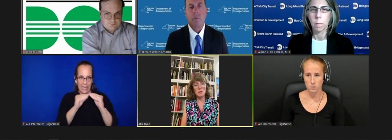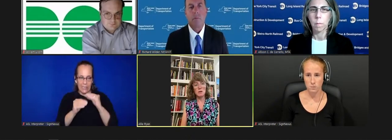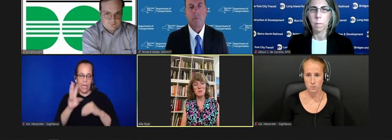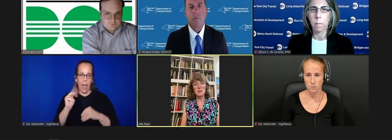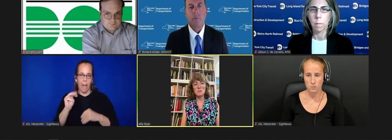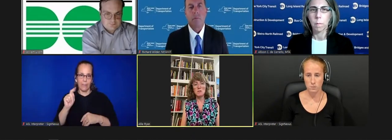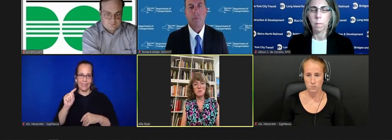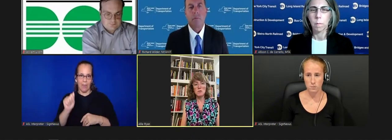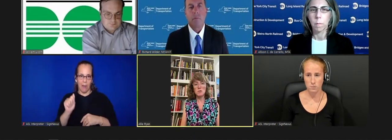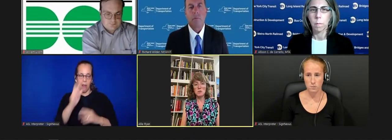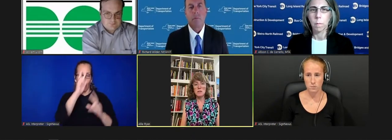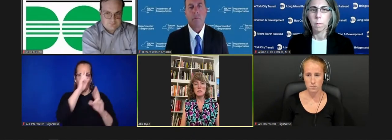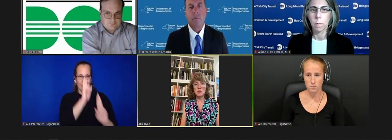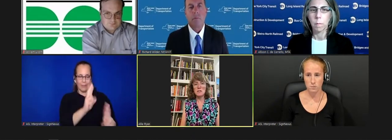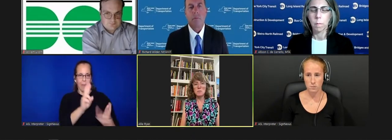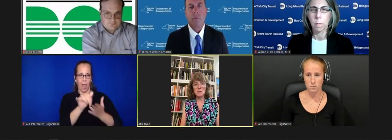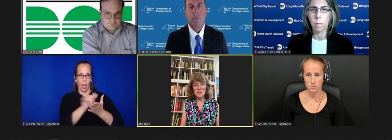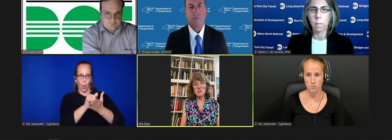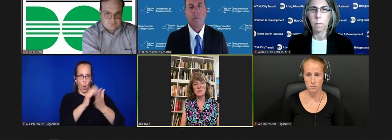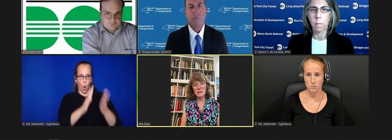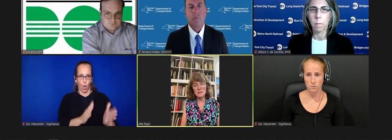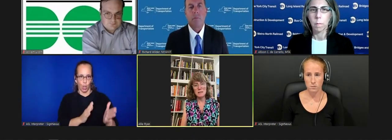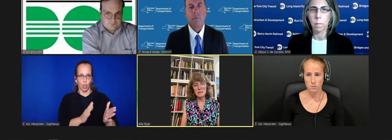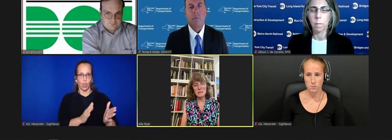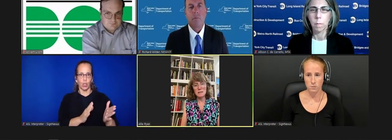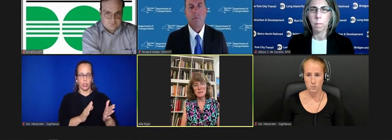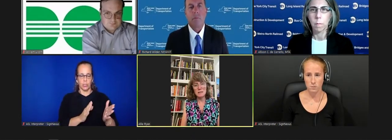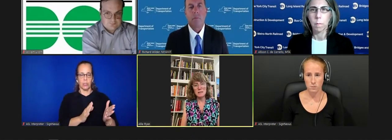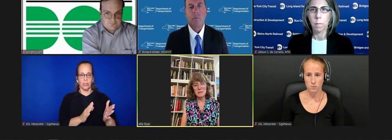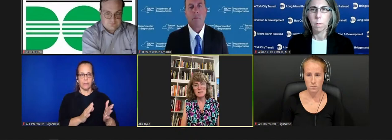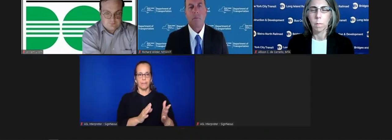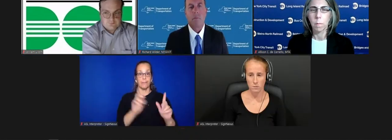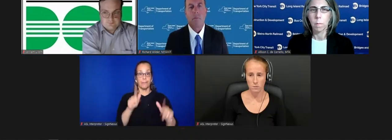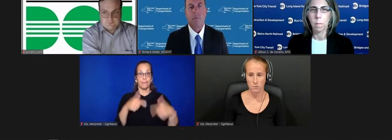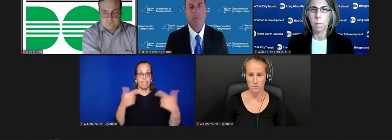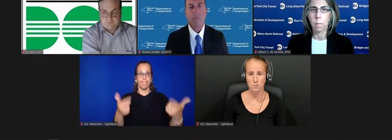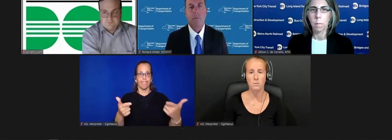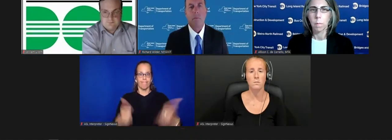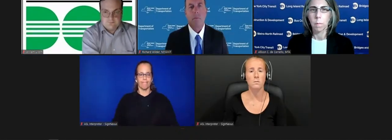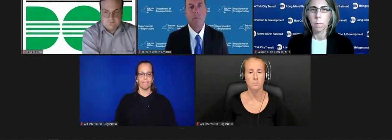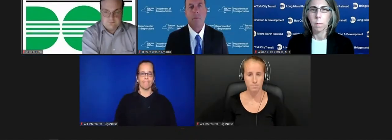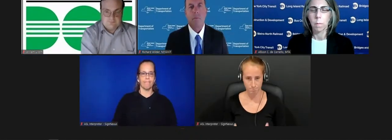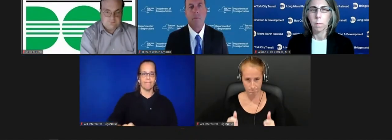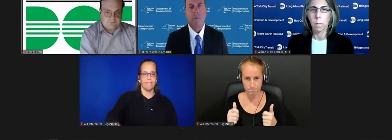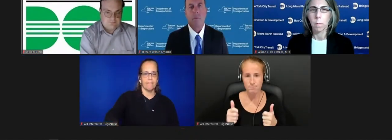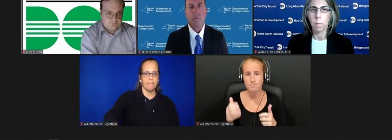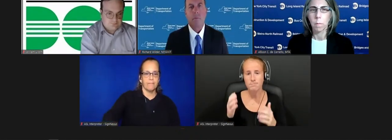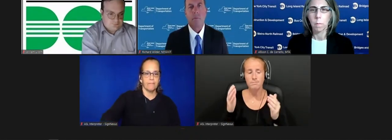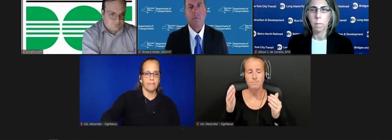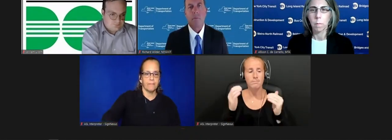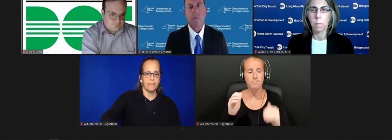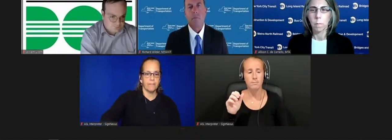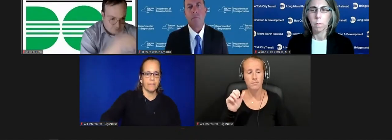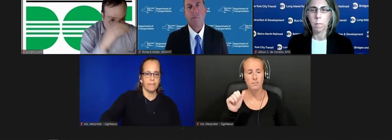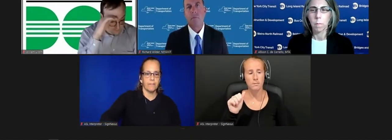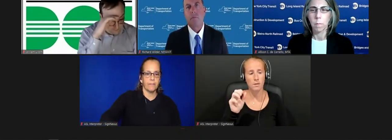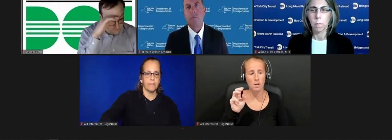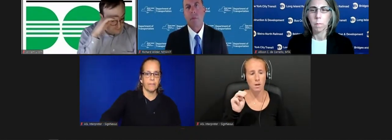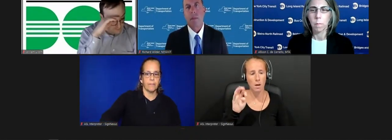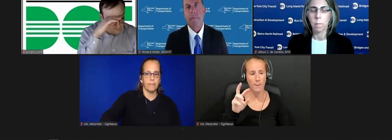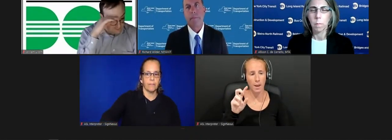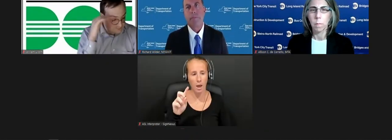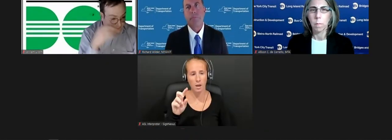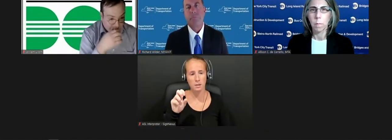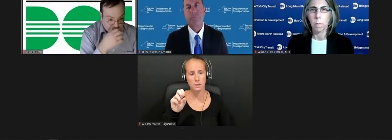New Yorkers in their different story patient needs our next speaker is Ahmad Saeed followed